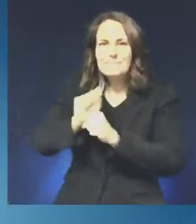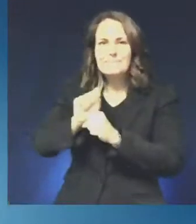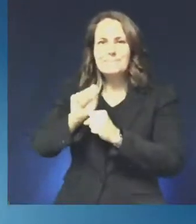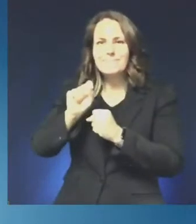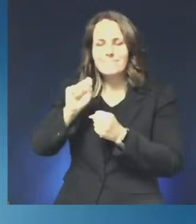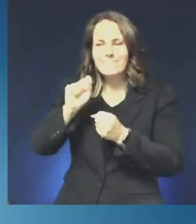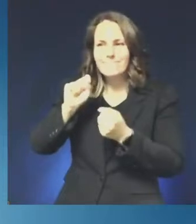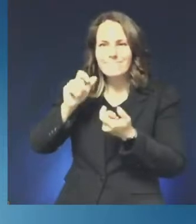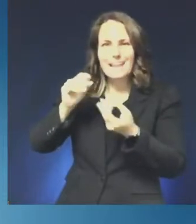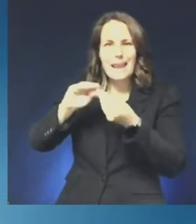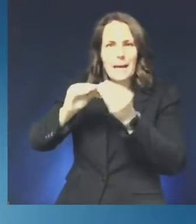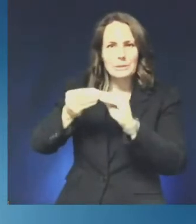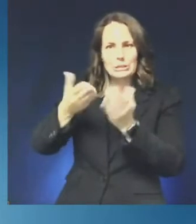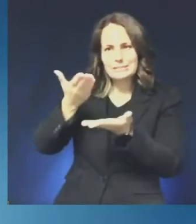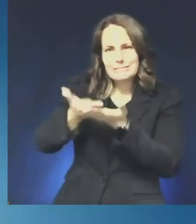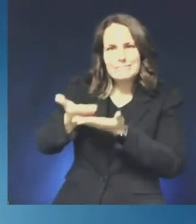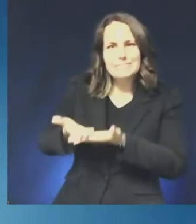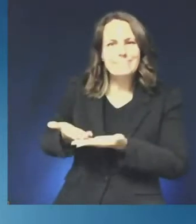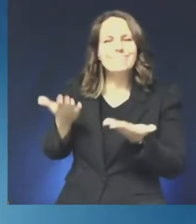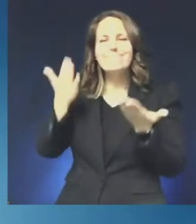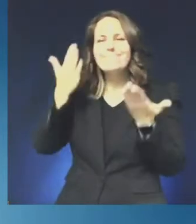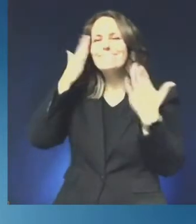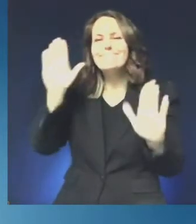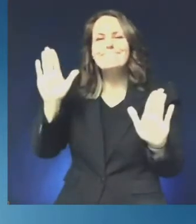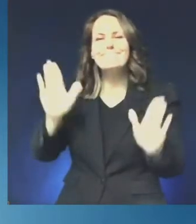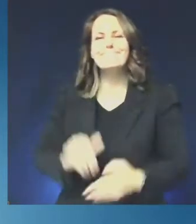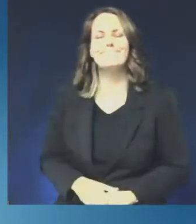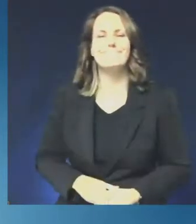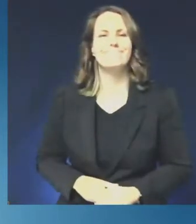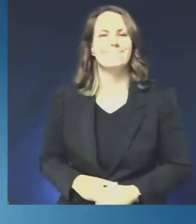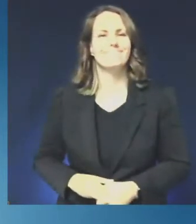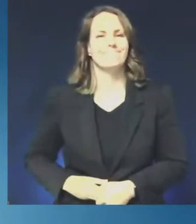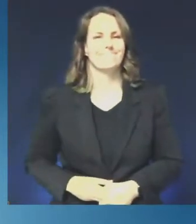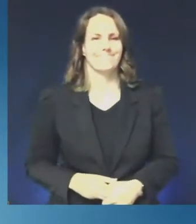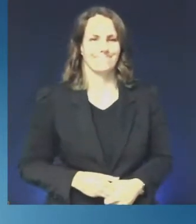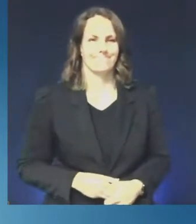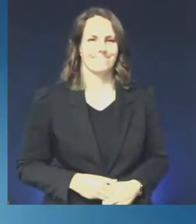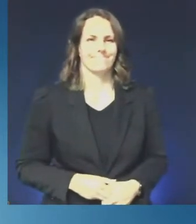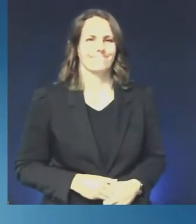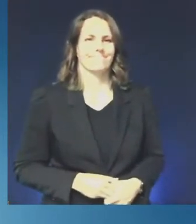from TMJ4 in Milwaukee. Jessica.